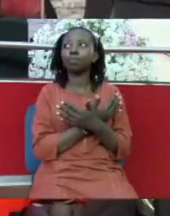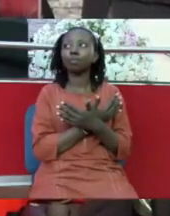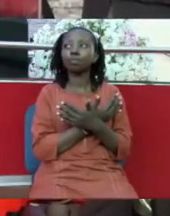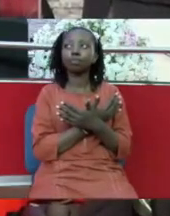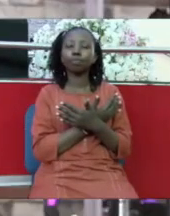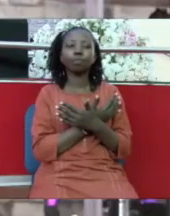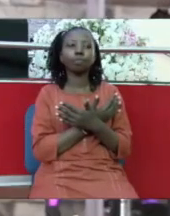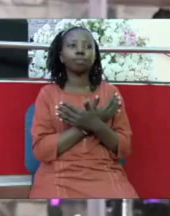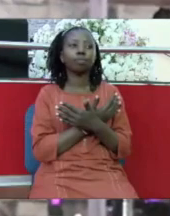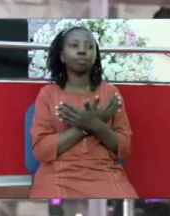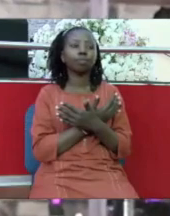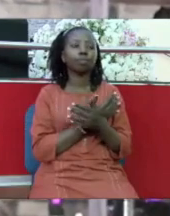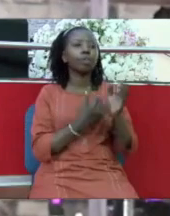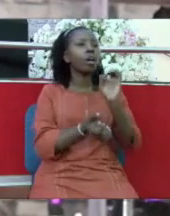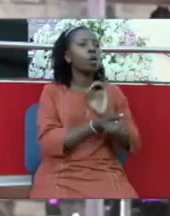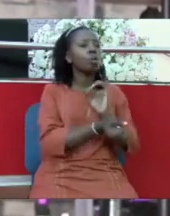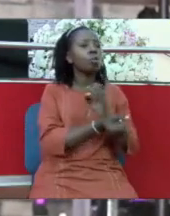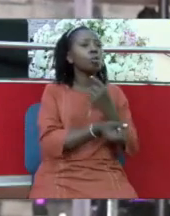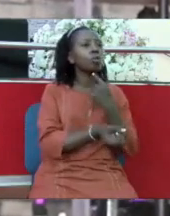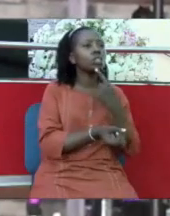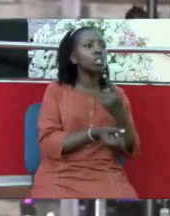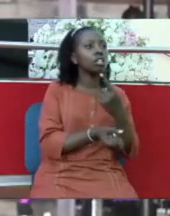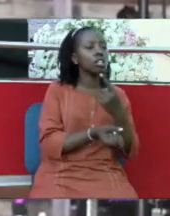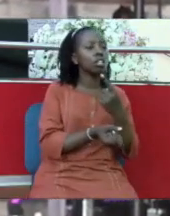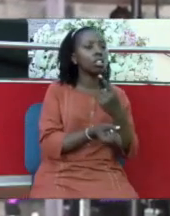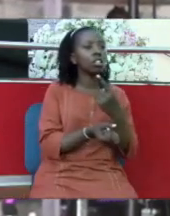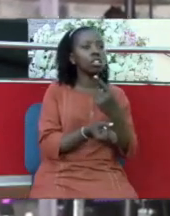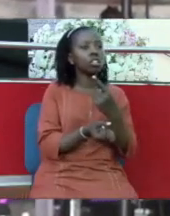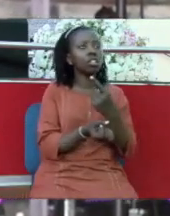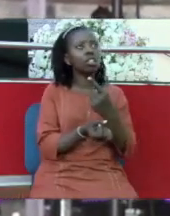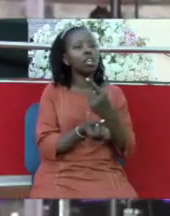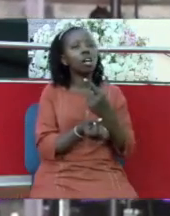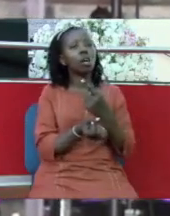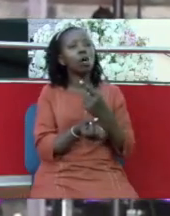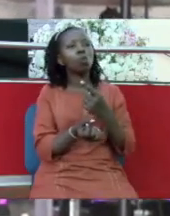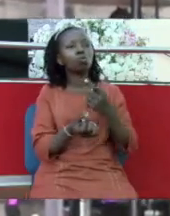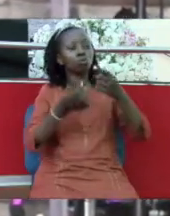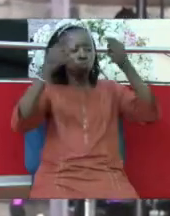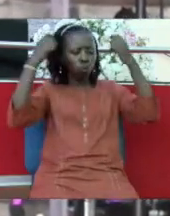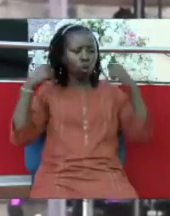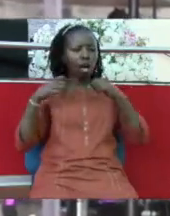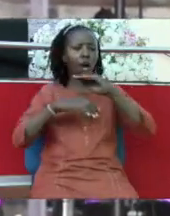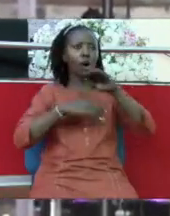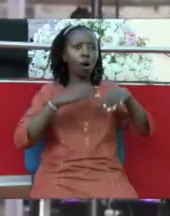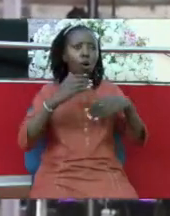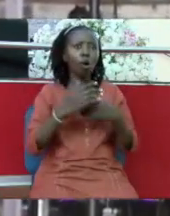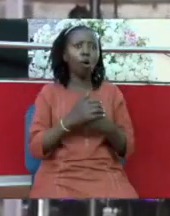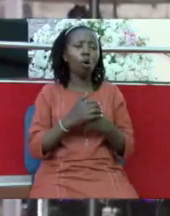The apostle tells us, put on the whole armor of God, all the pieces.